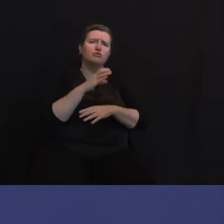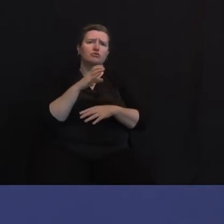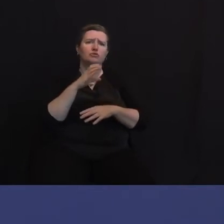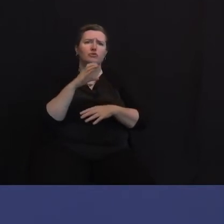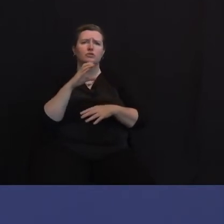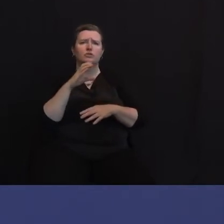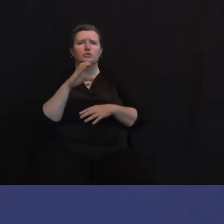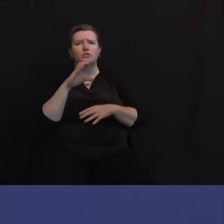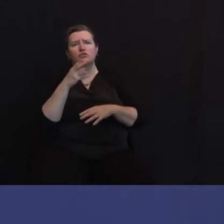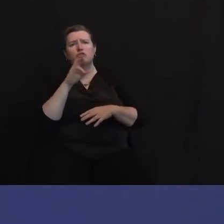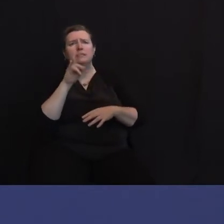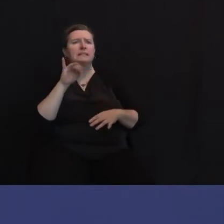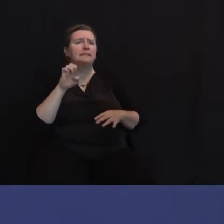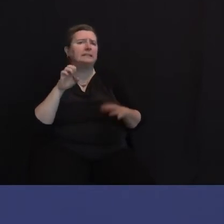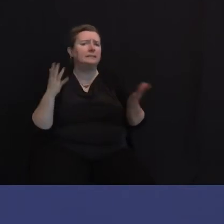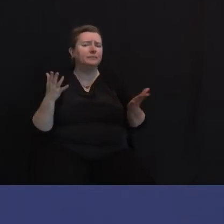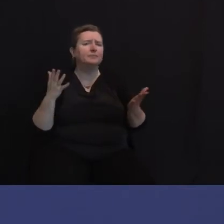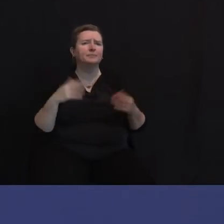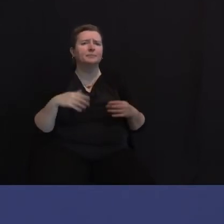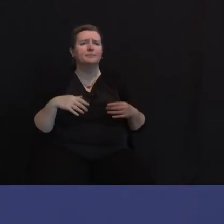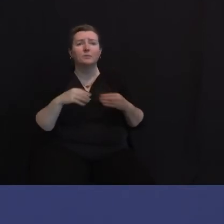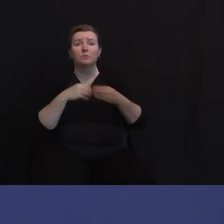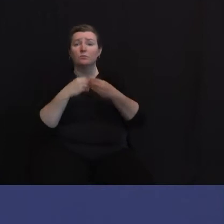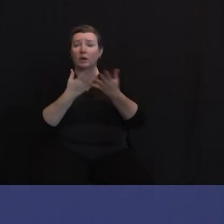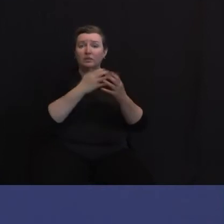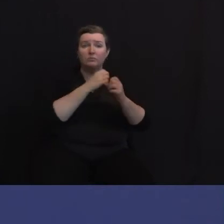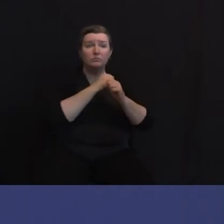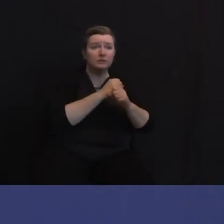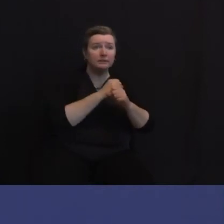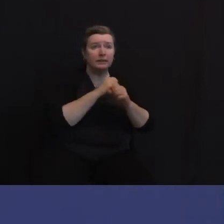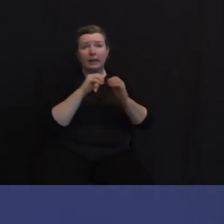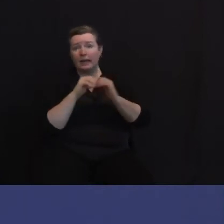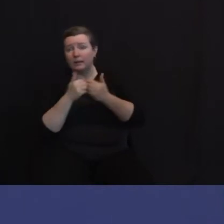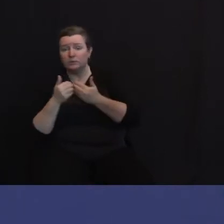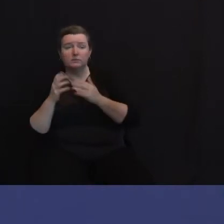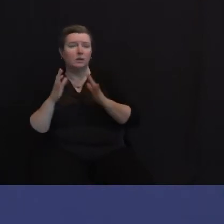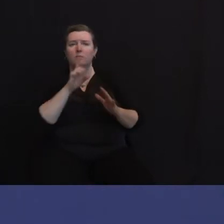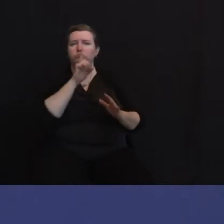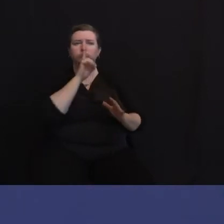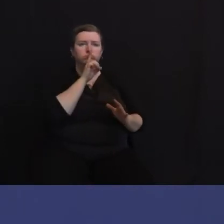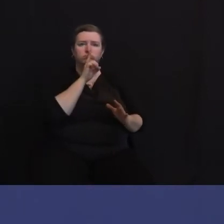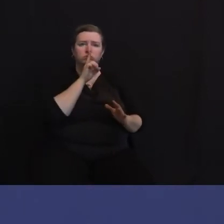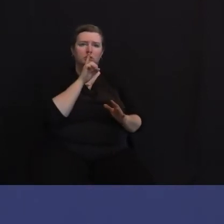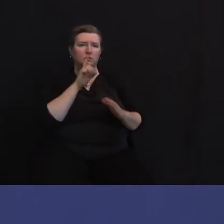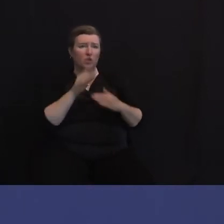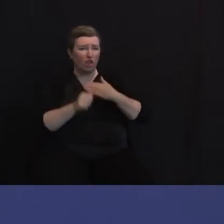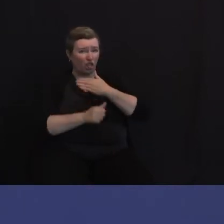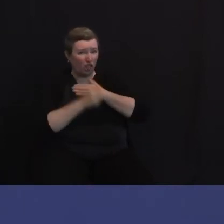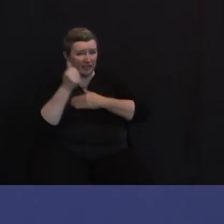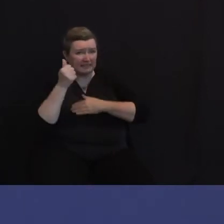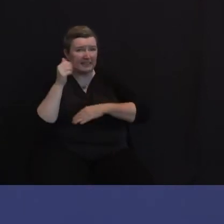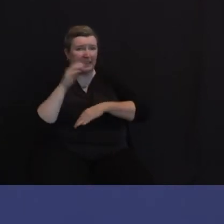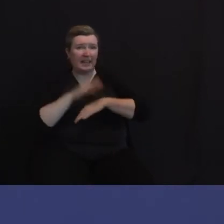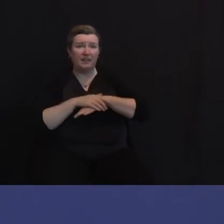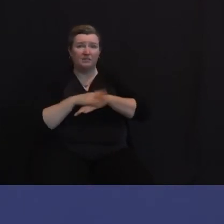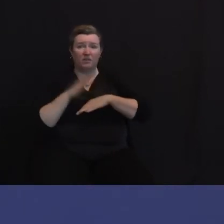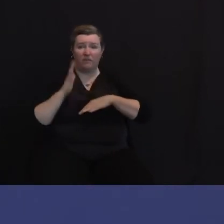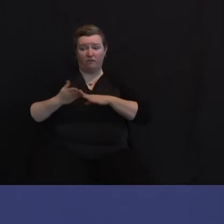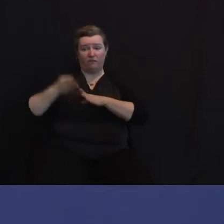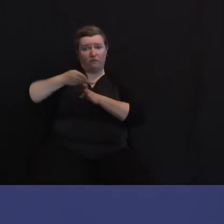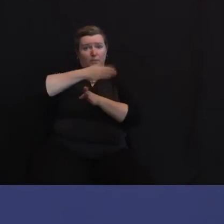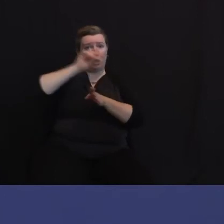how we deploy security for individuals, but obviously you take something like that very, very seriously. And particularly as to